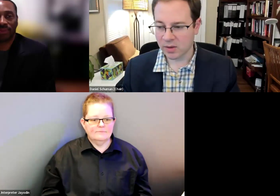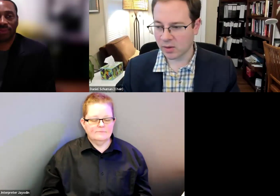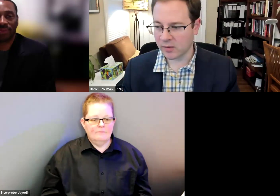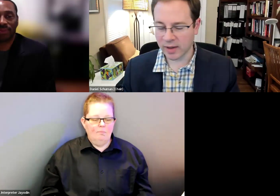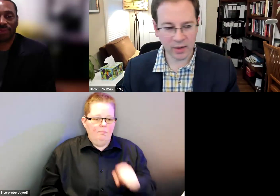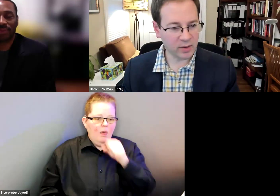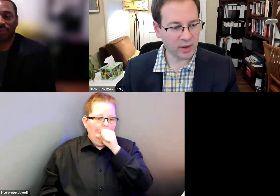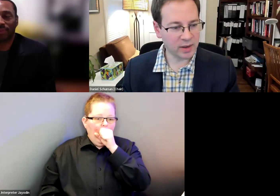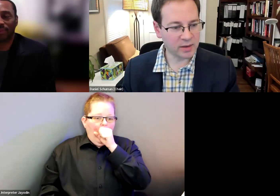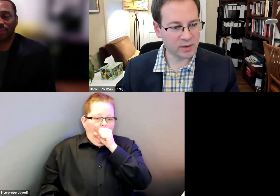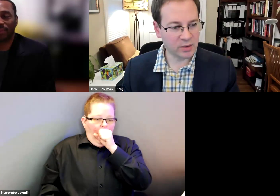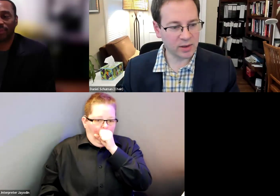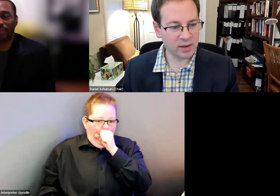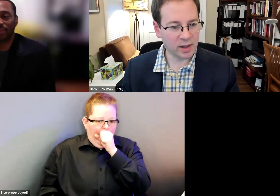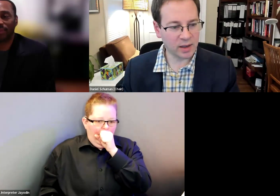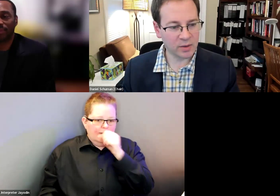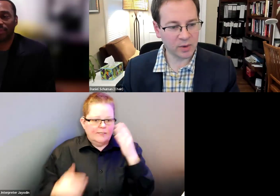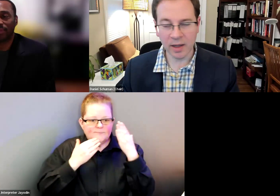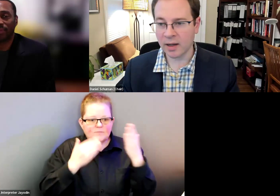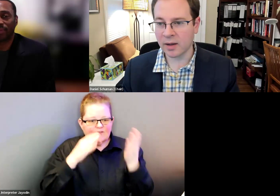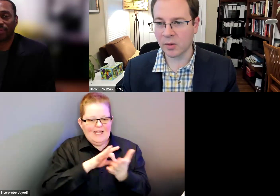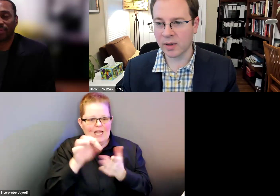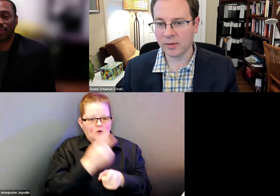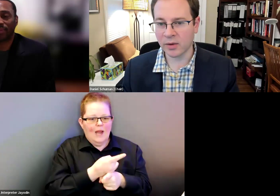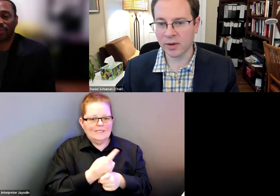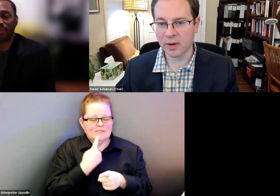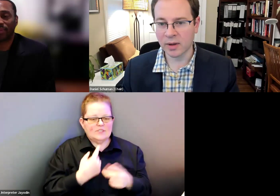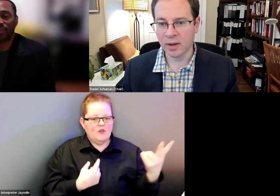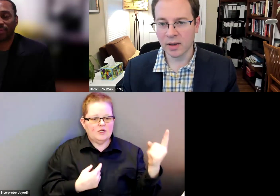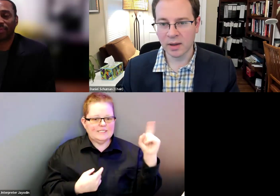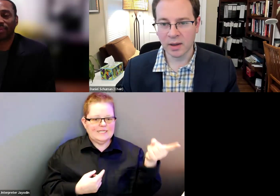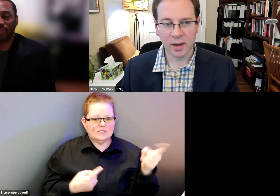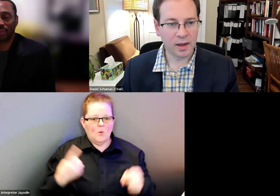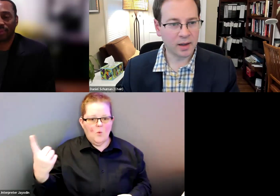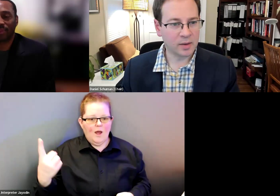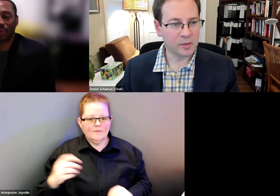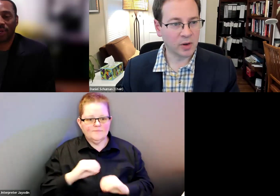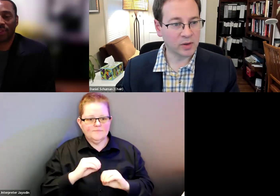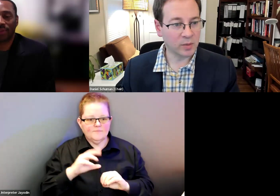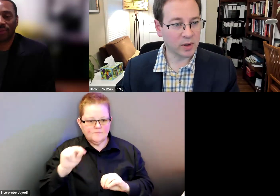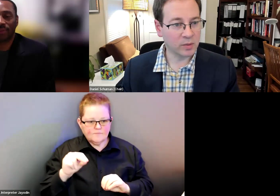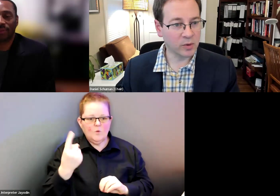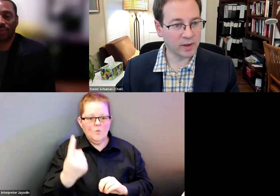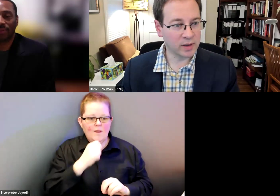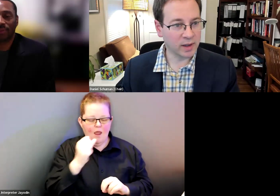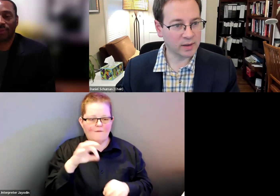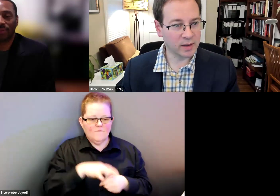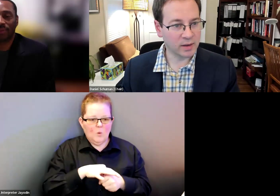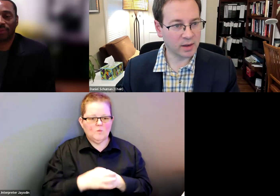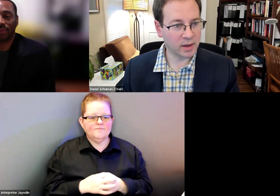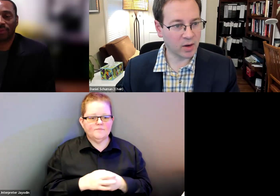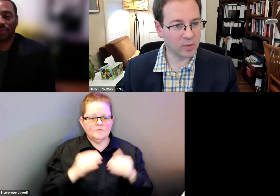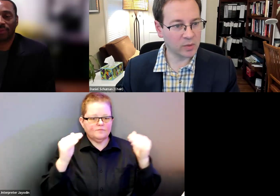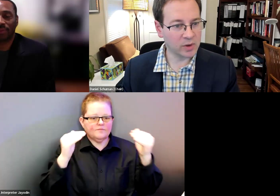Thank you. So if I counted that right, it's 13 aye, 1 nay, and 1 non-voting. All right, so I'm going to move on to the